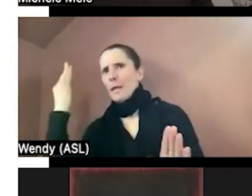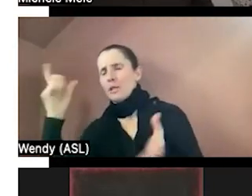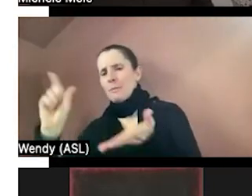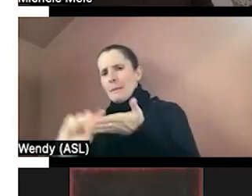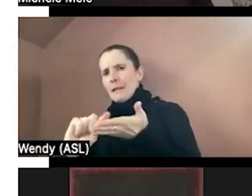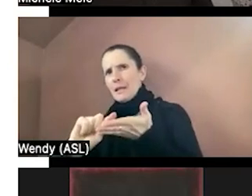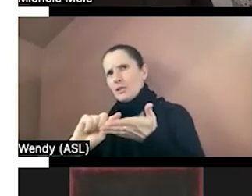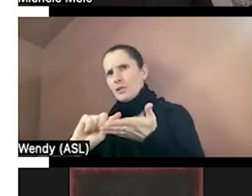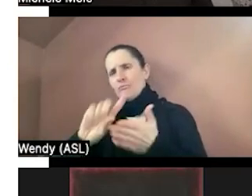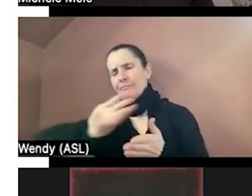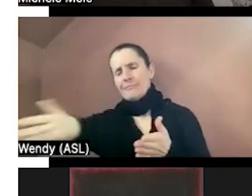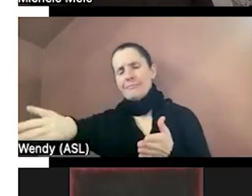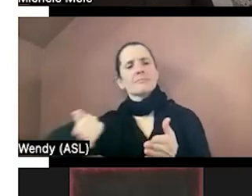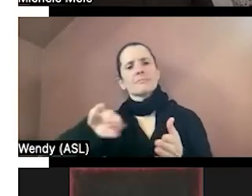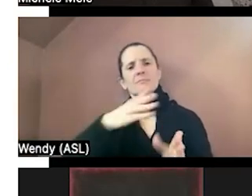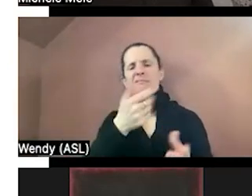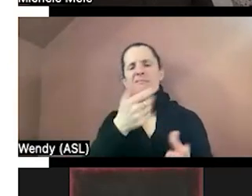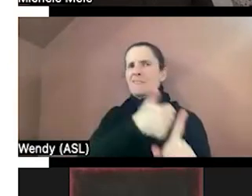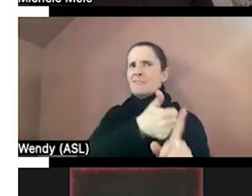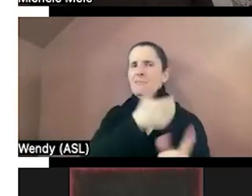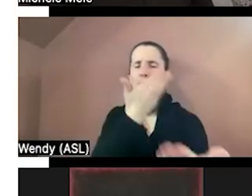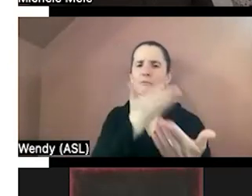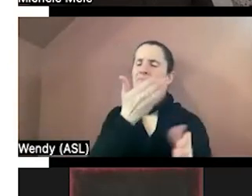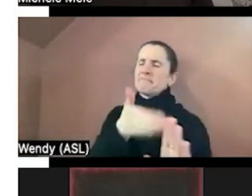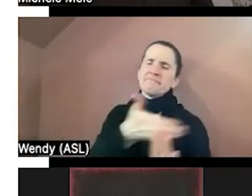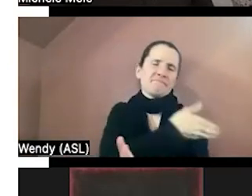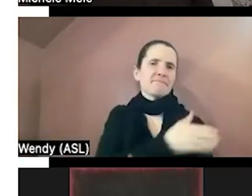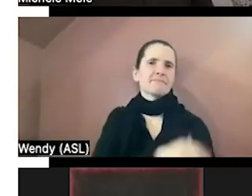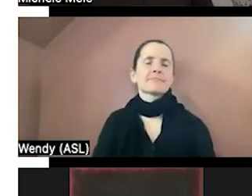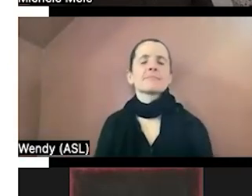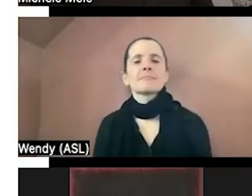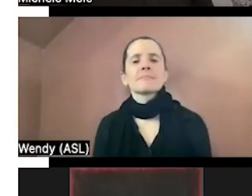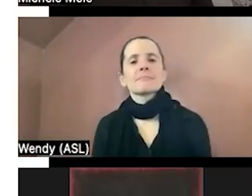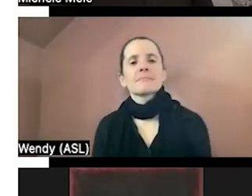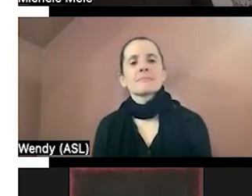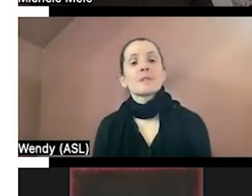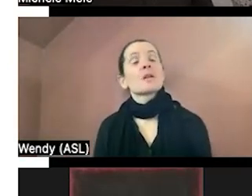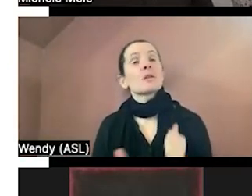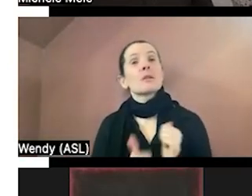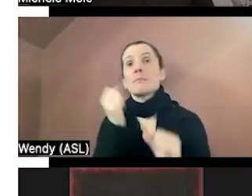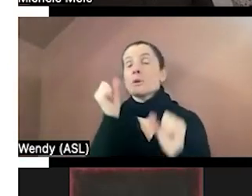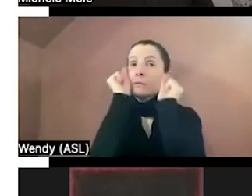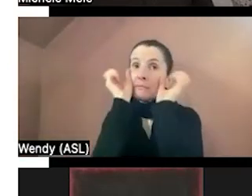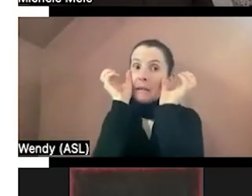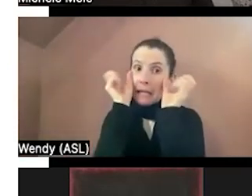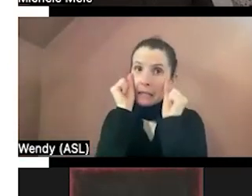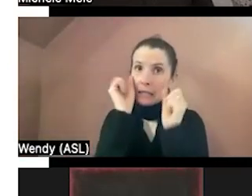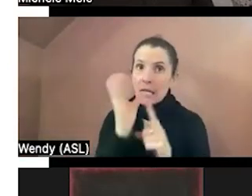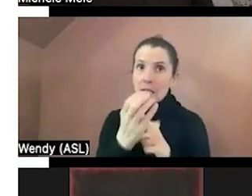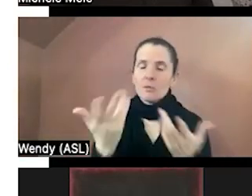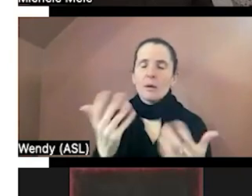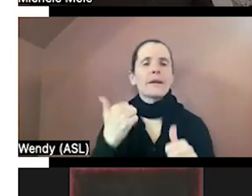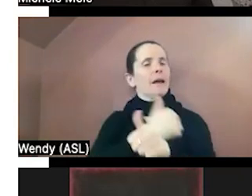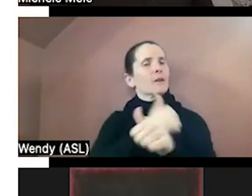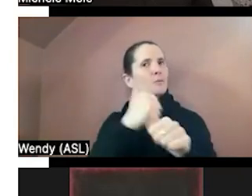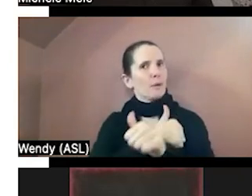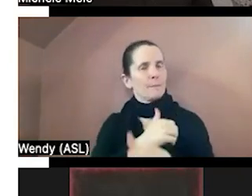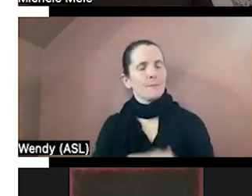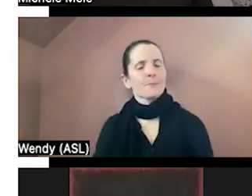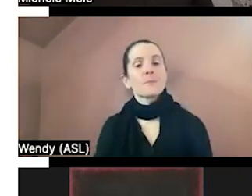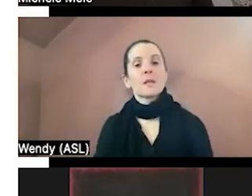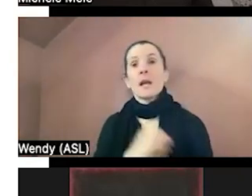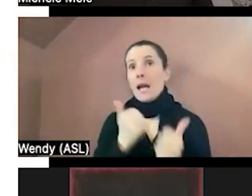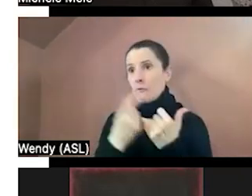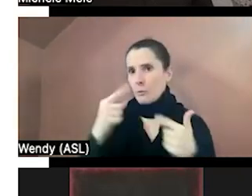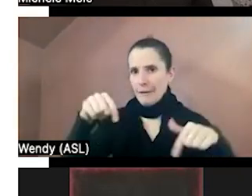Berlin. But the most incredible case is in algebra. Everyone in this room, and not